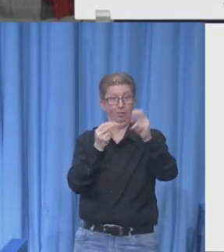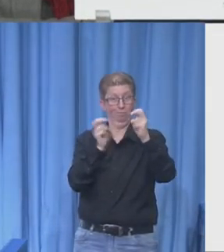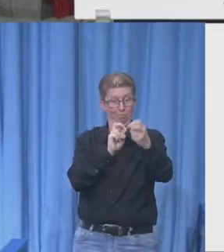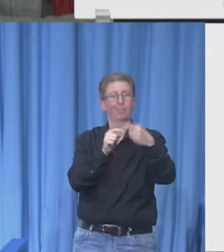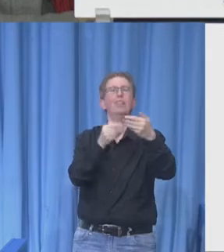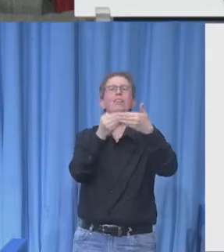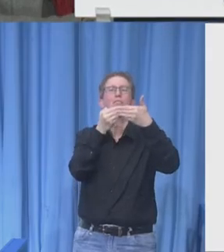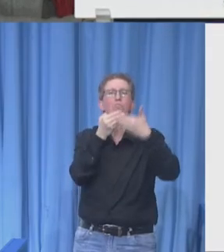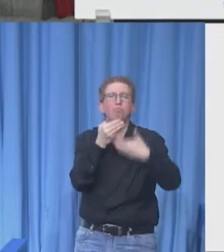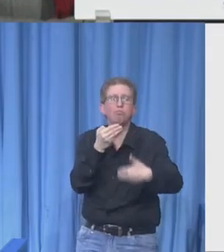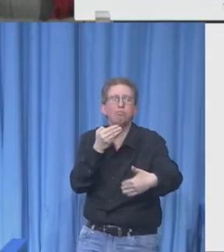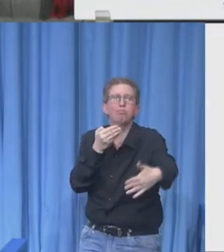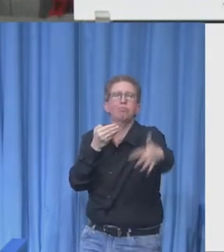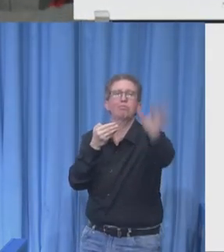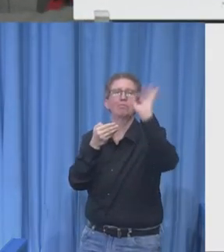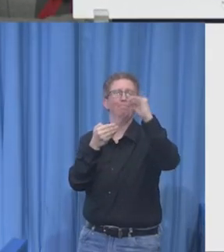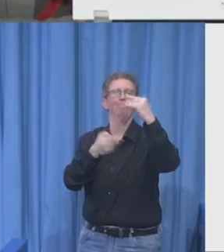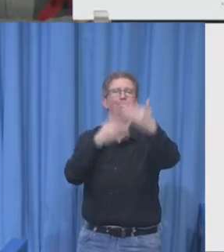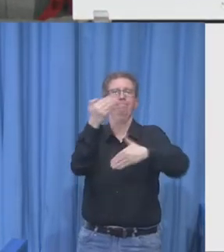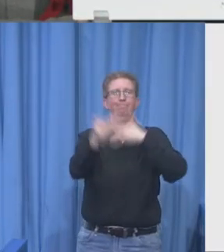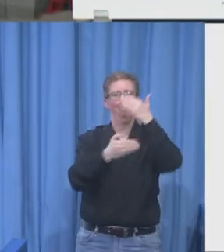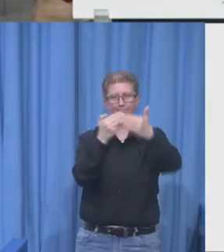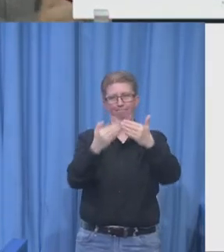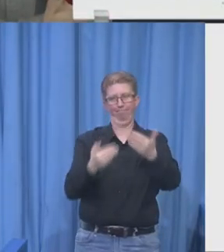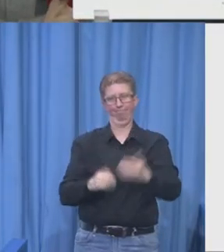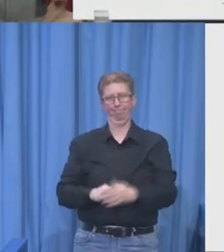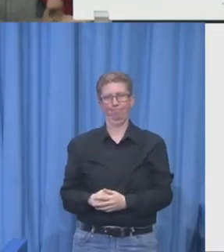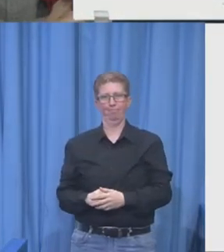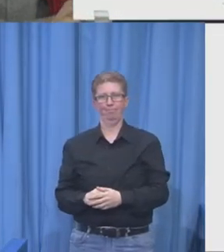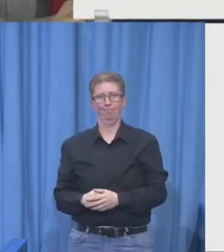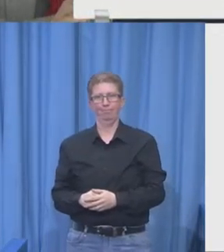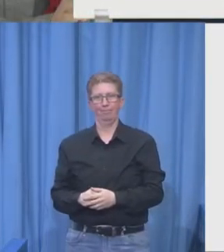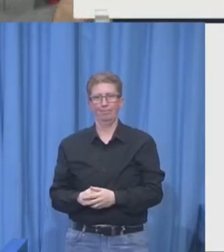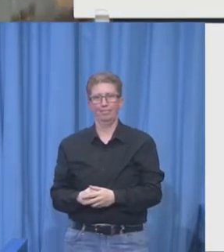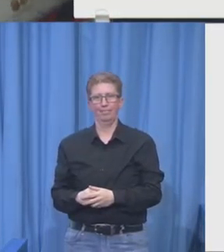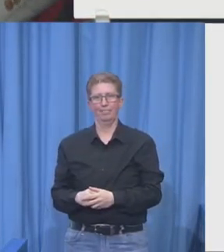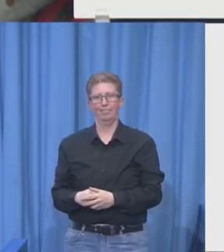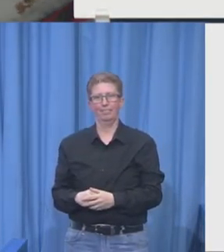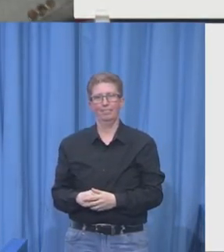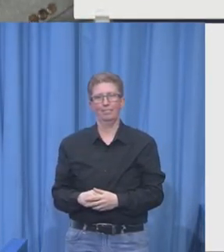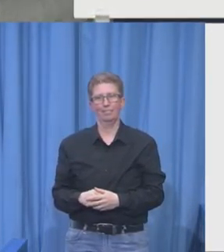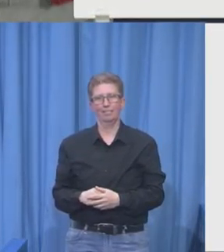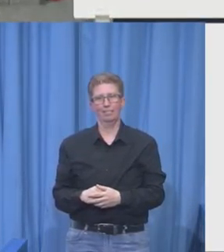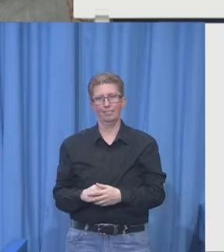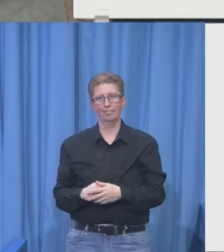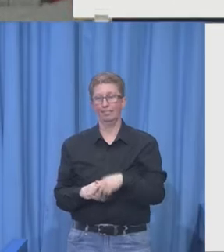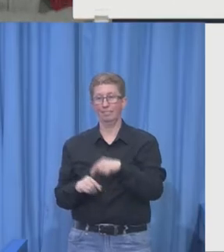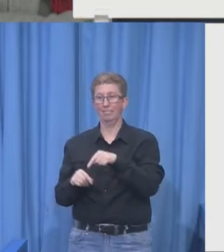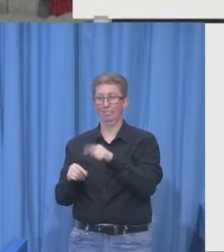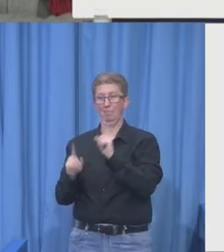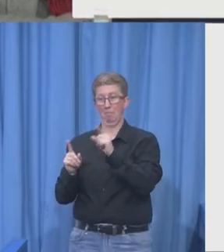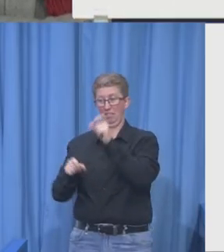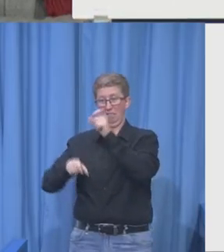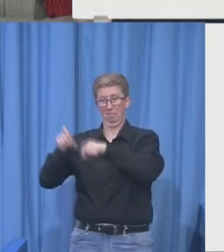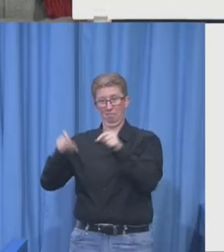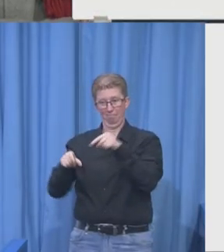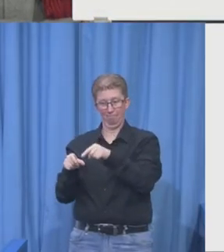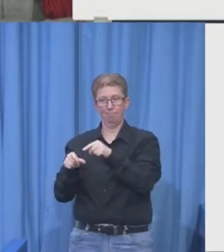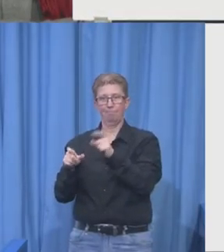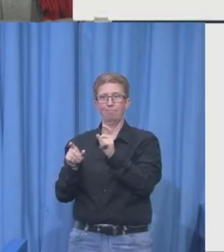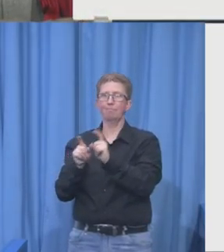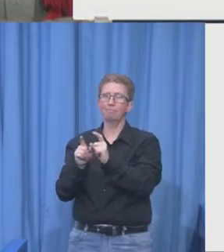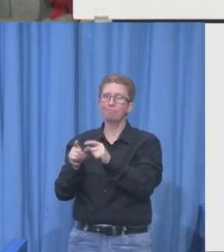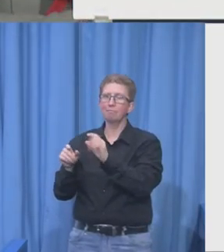those most vulnerable. We are at my office, we do not pretend to be, and we might not be